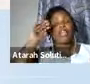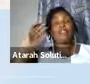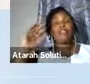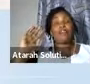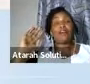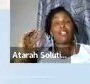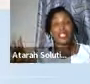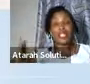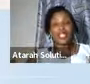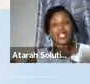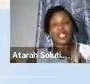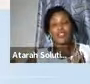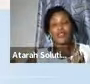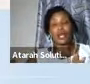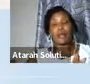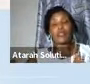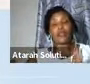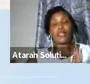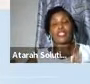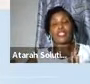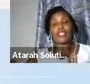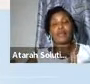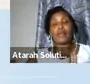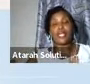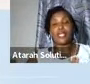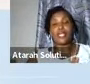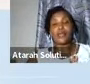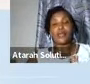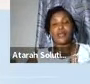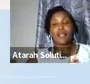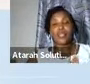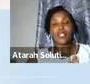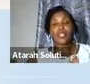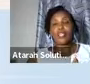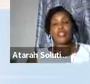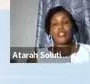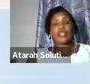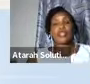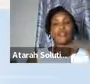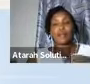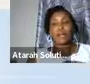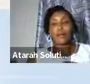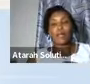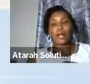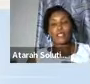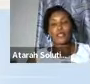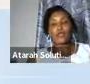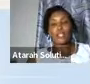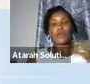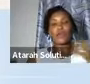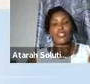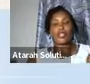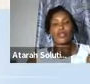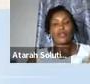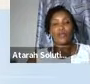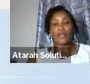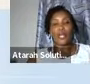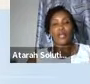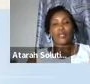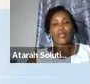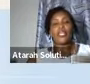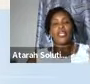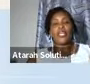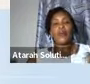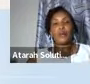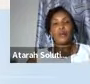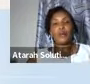They have a machine that cleans your carpet within 6 minutes. Imagine. So if they pick up your carpet today, which they do for free, by the